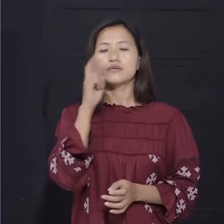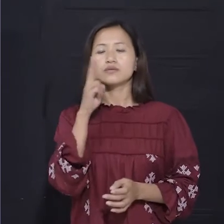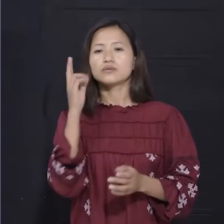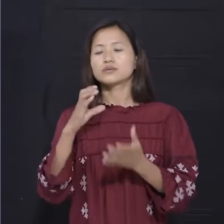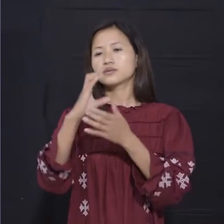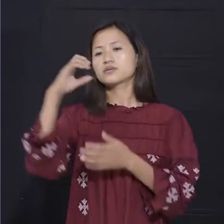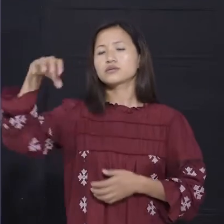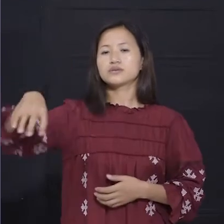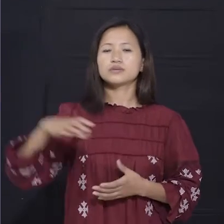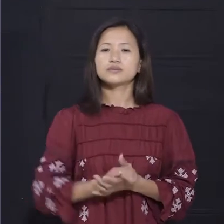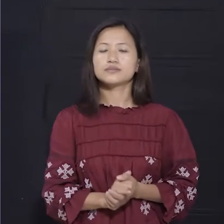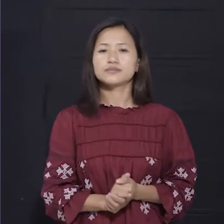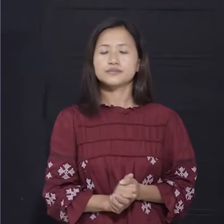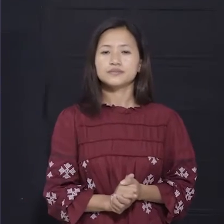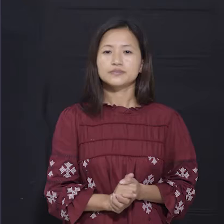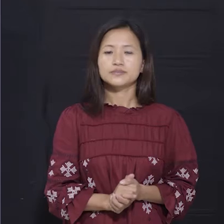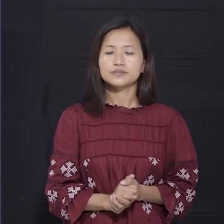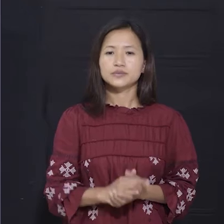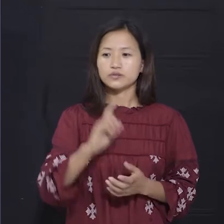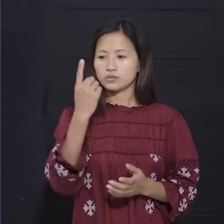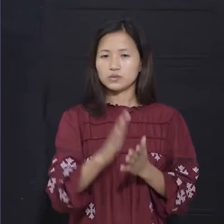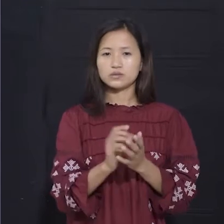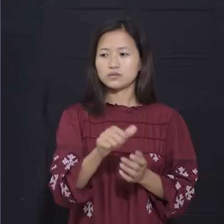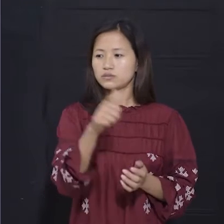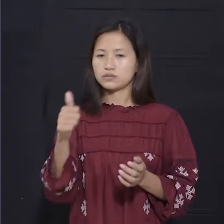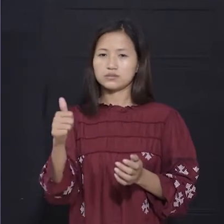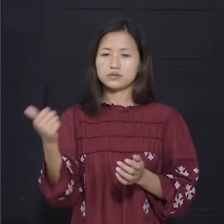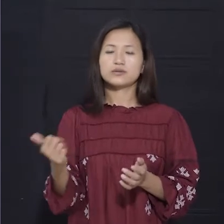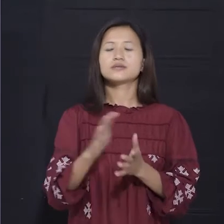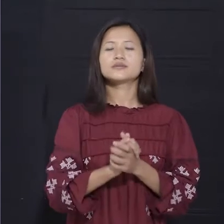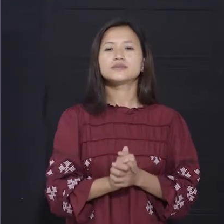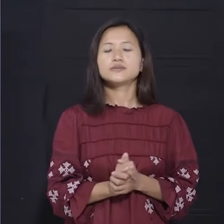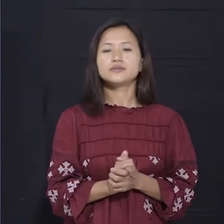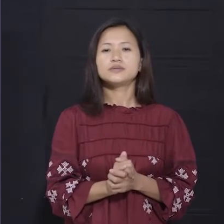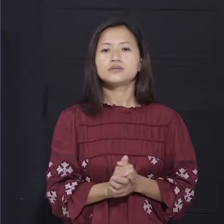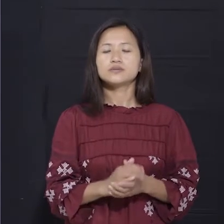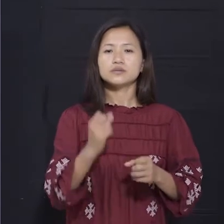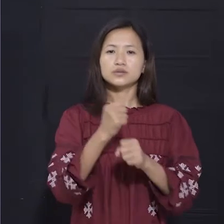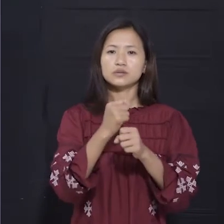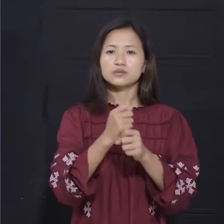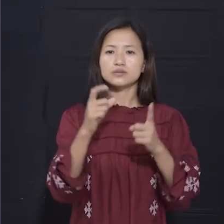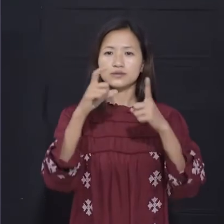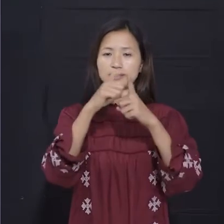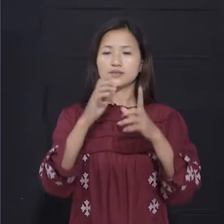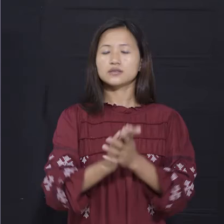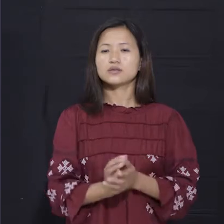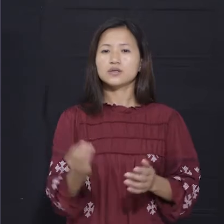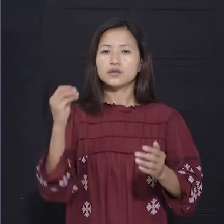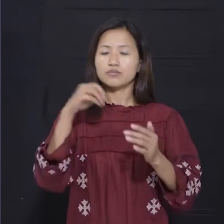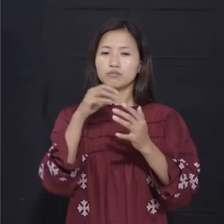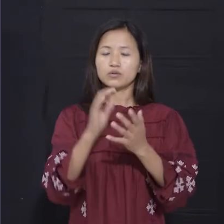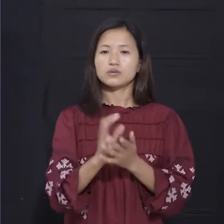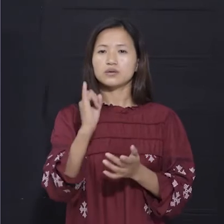they connected to one another. So those and the Gupta dynasty, they imported